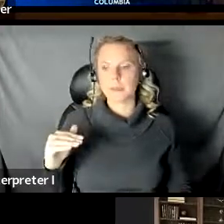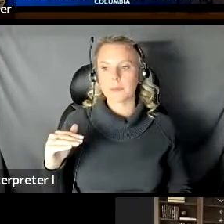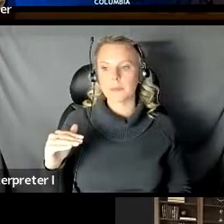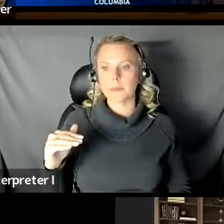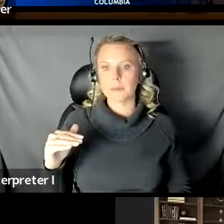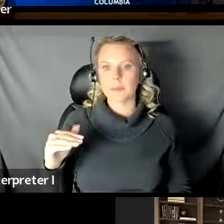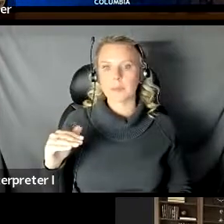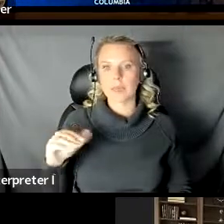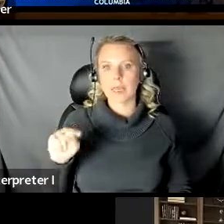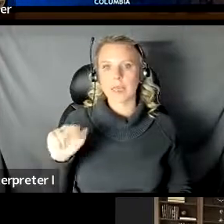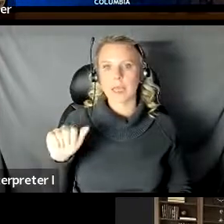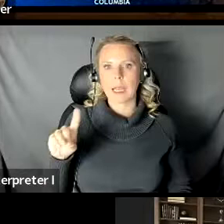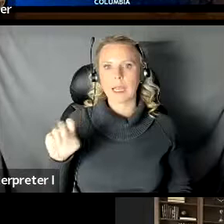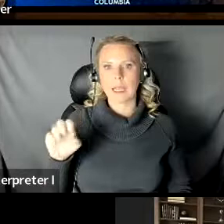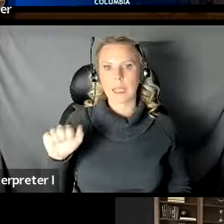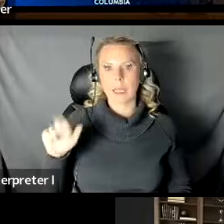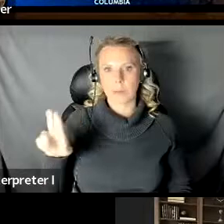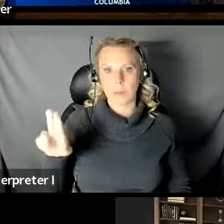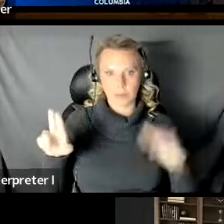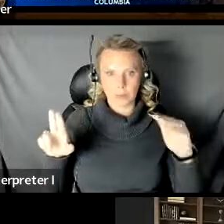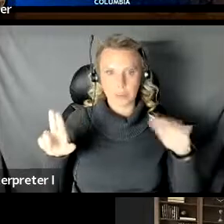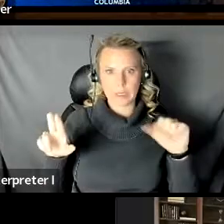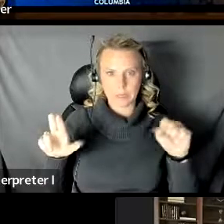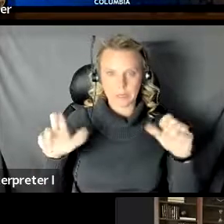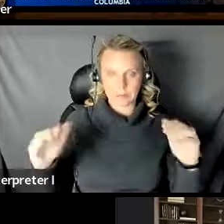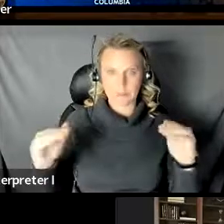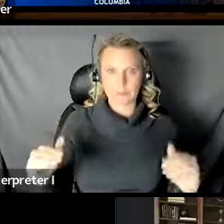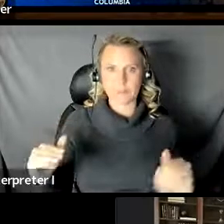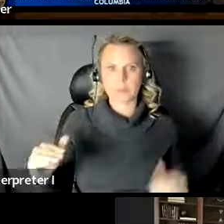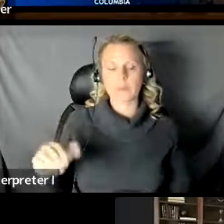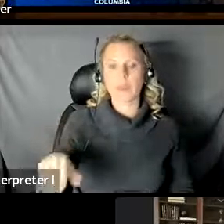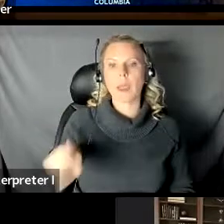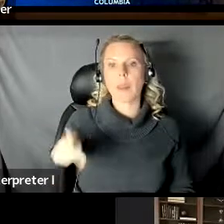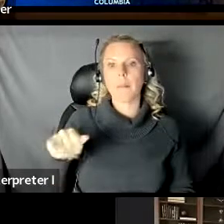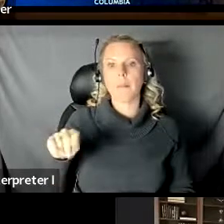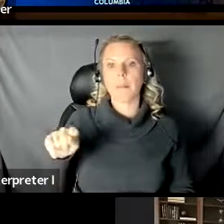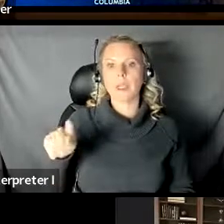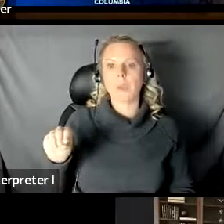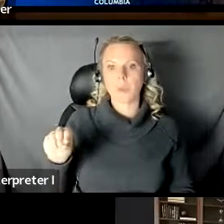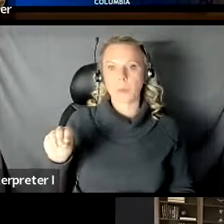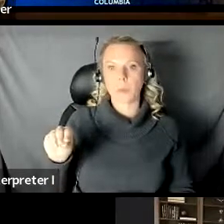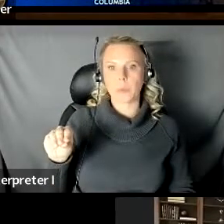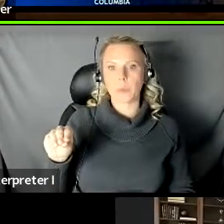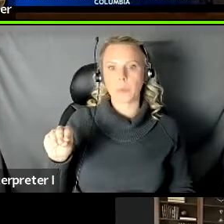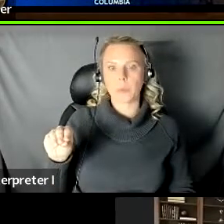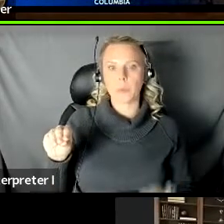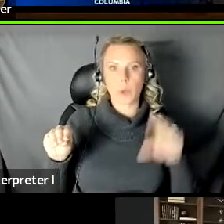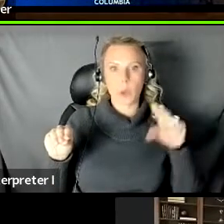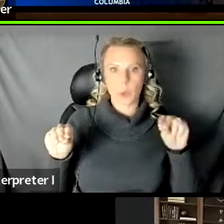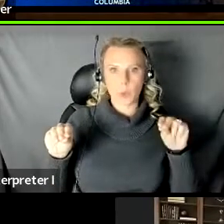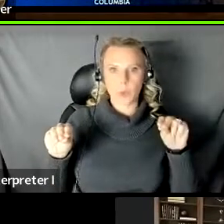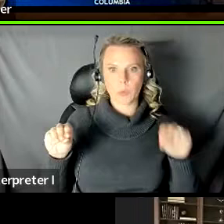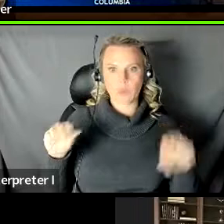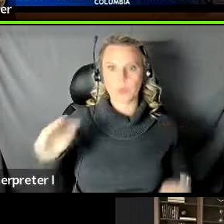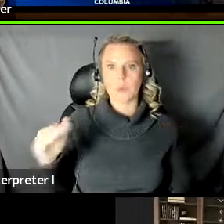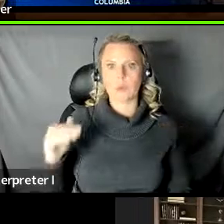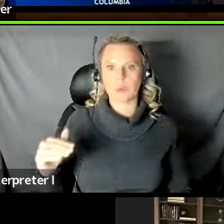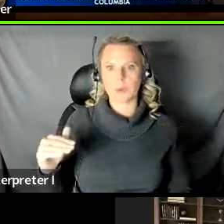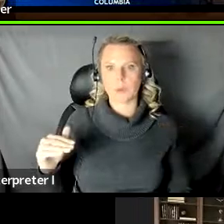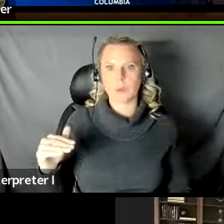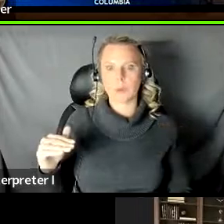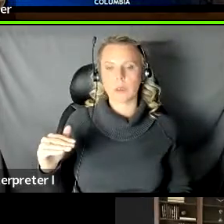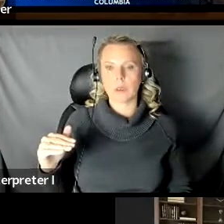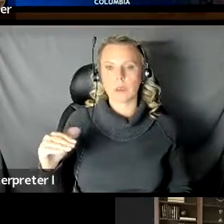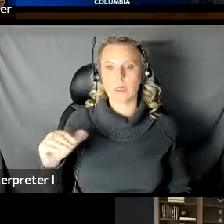yes. Councilmember Nadeau. Yes. Member Nadeau votes yes. Councilmember Pinto. No. Councilmember Pinto votes